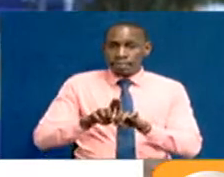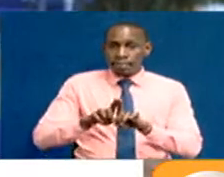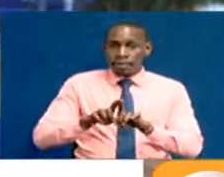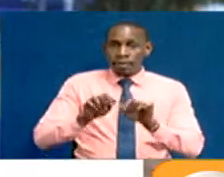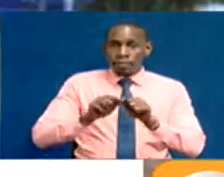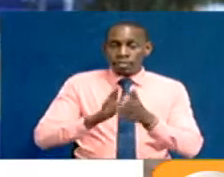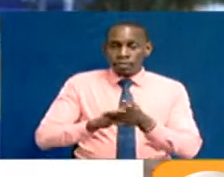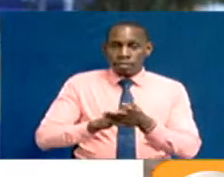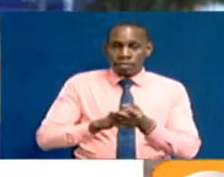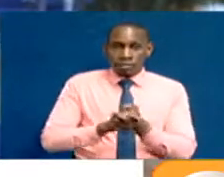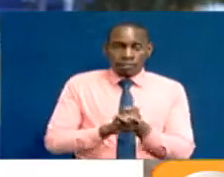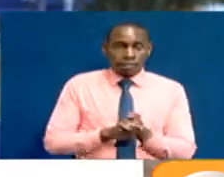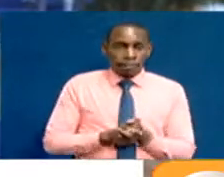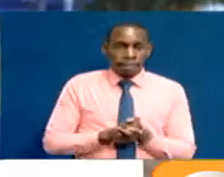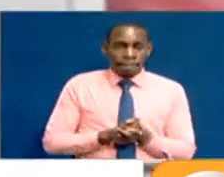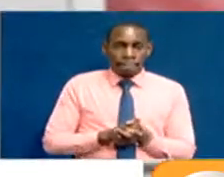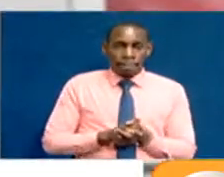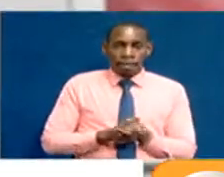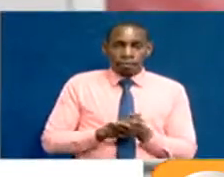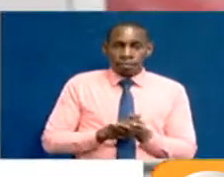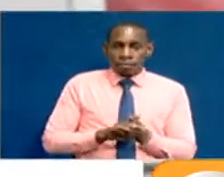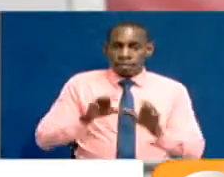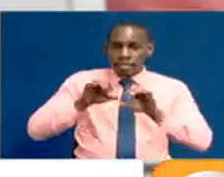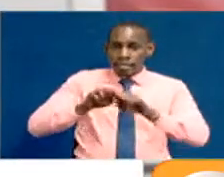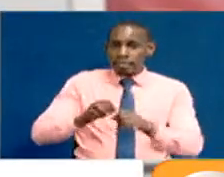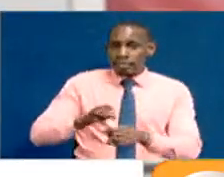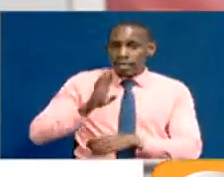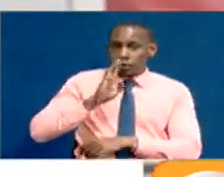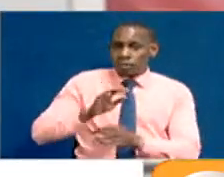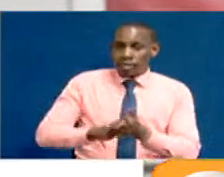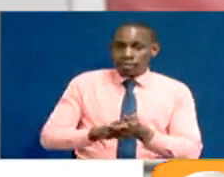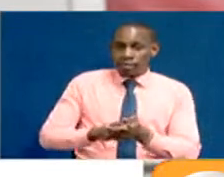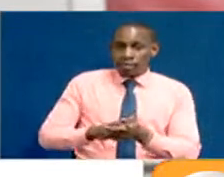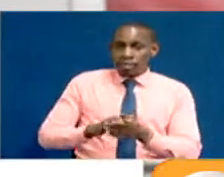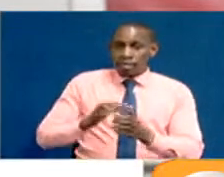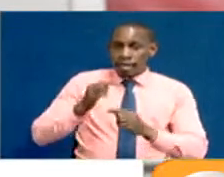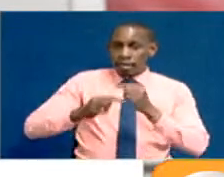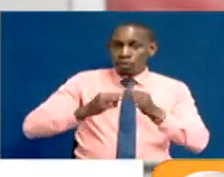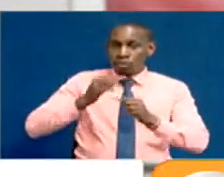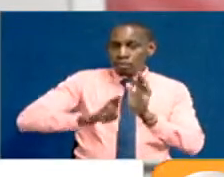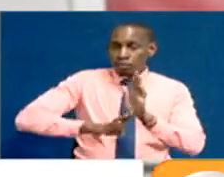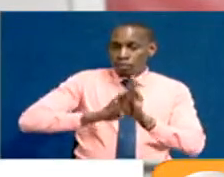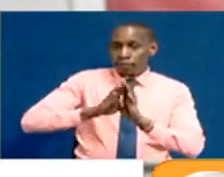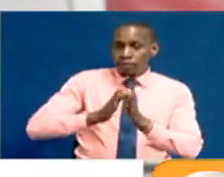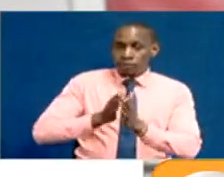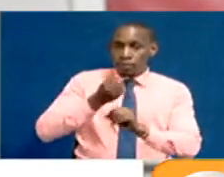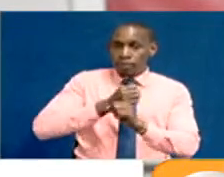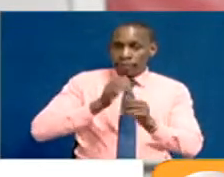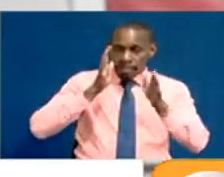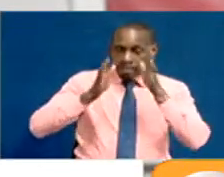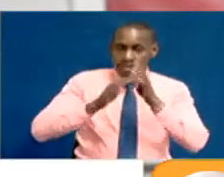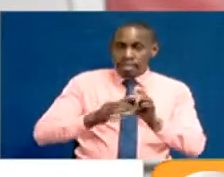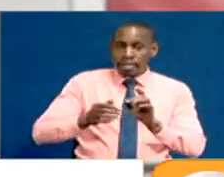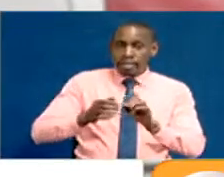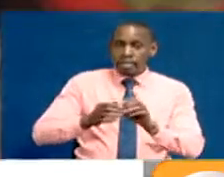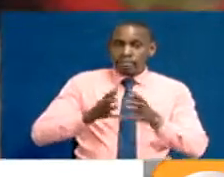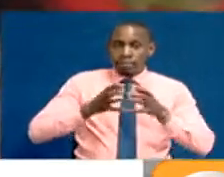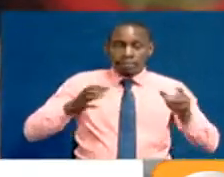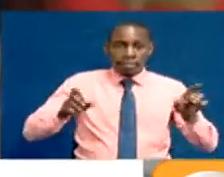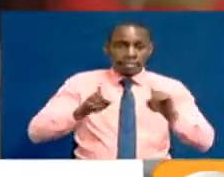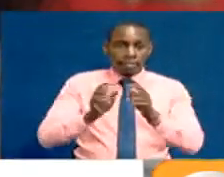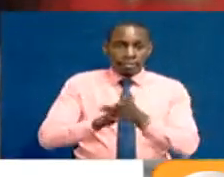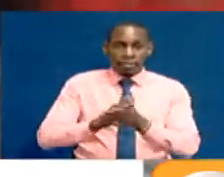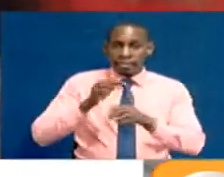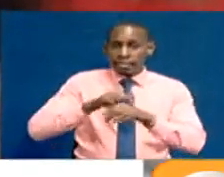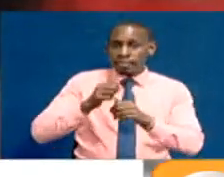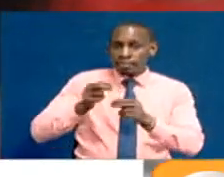able to contain liquids. Cheryl says she is in advanced stages in making our innovation a reality, and it's only